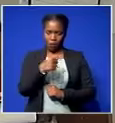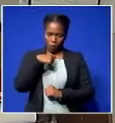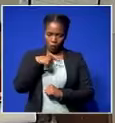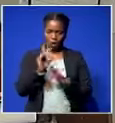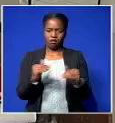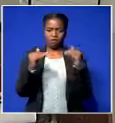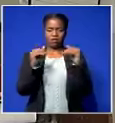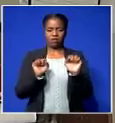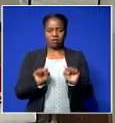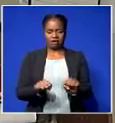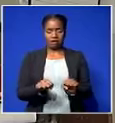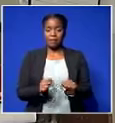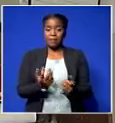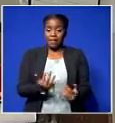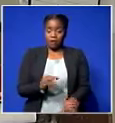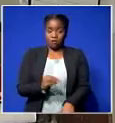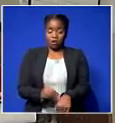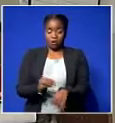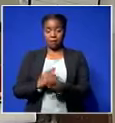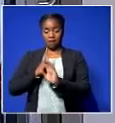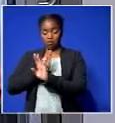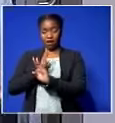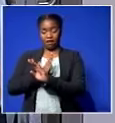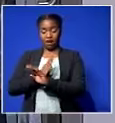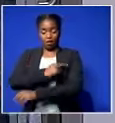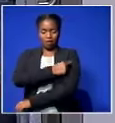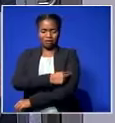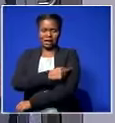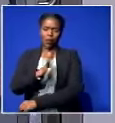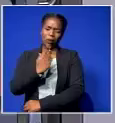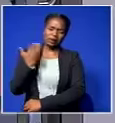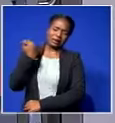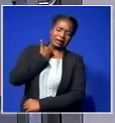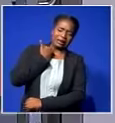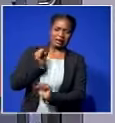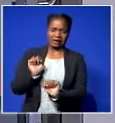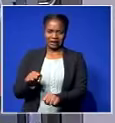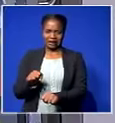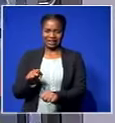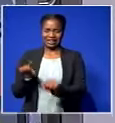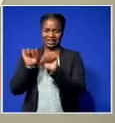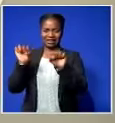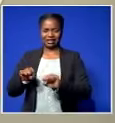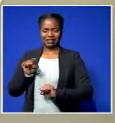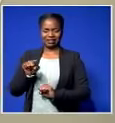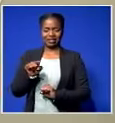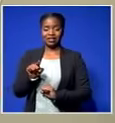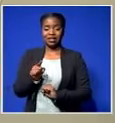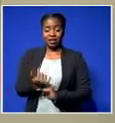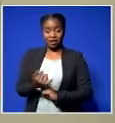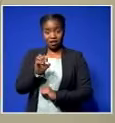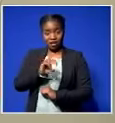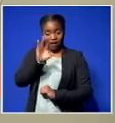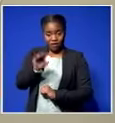problems: high costs in private medical healthcare and the ailing public healthcare system. He says South